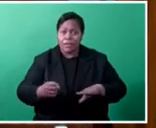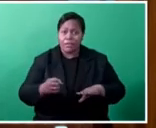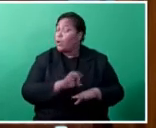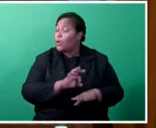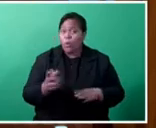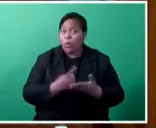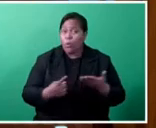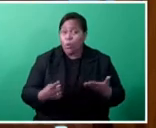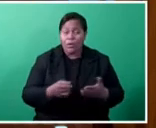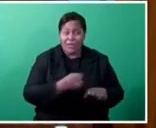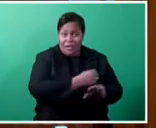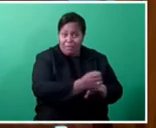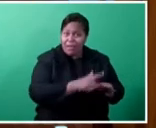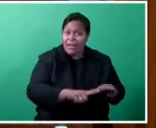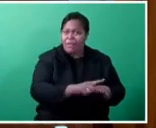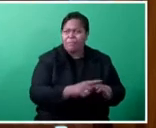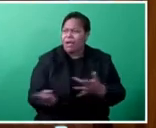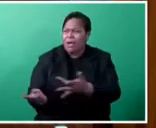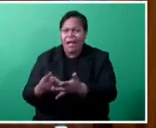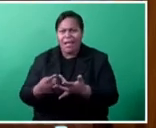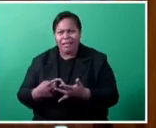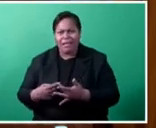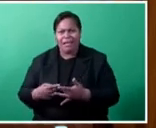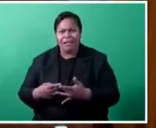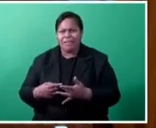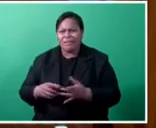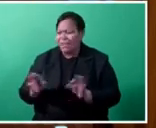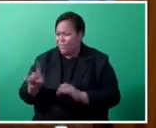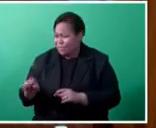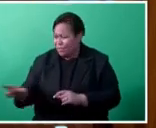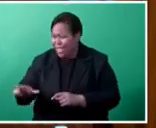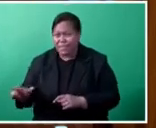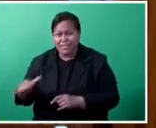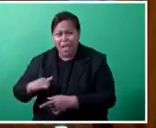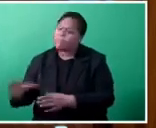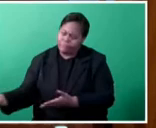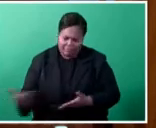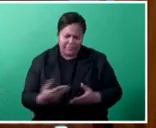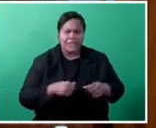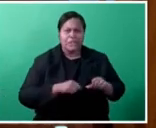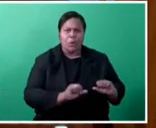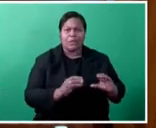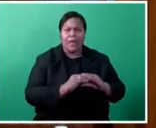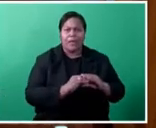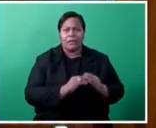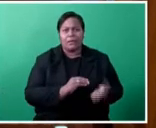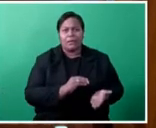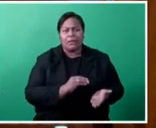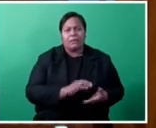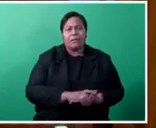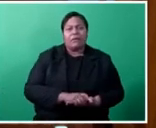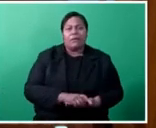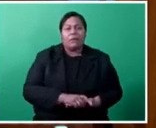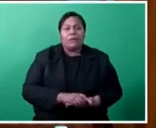commercial, industrial, and other types of state land as well. Honourable Speaker, this method will result in the following benefits: